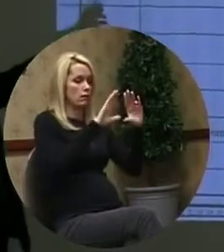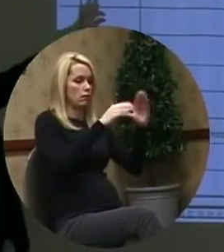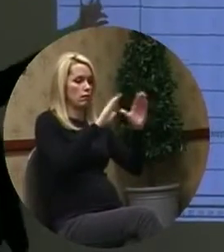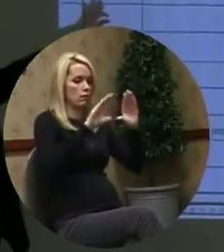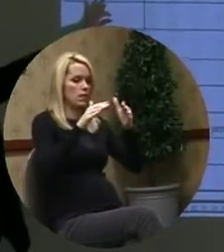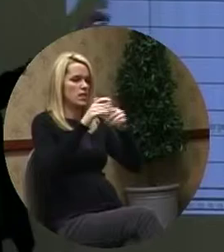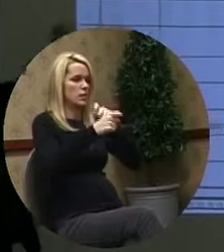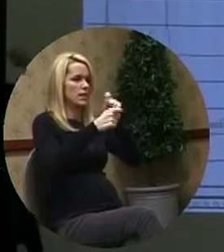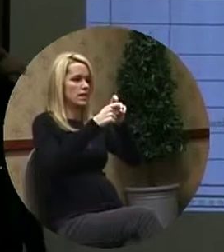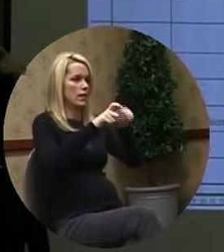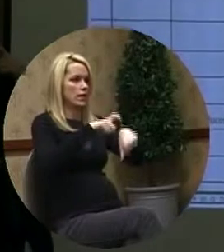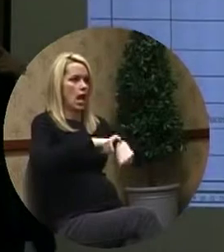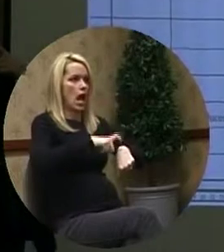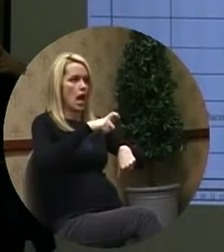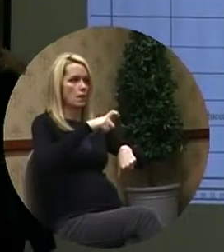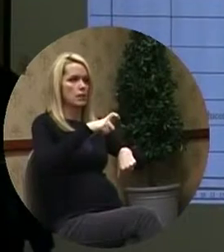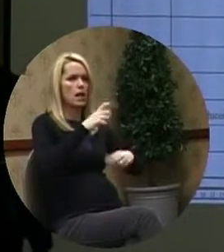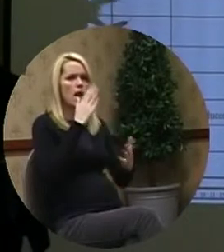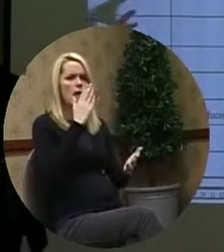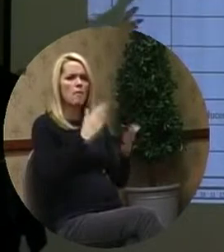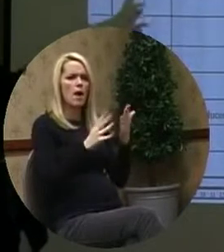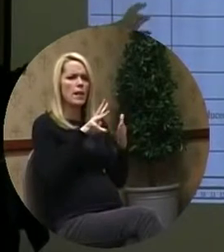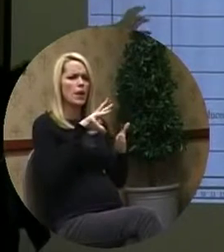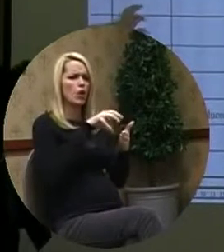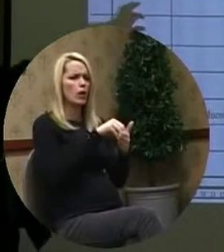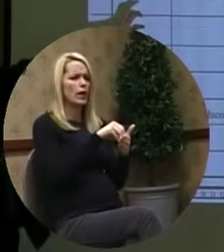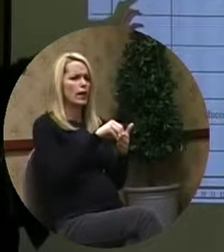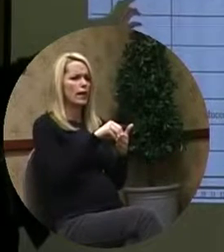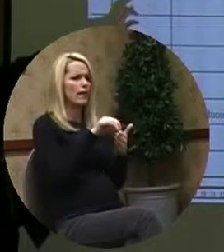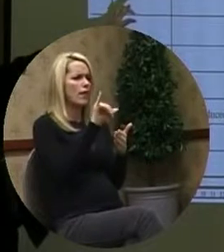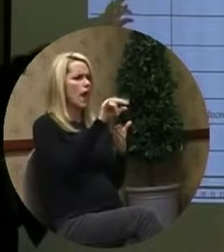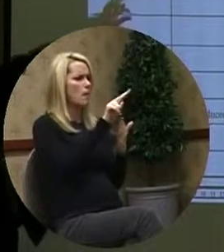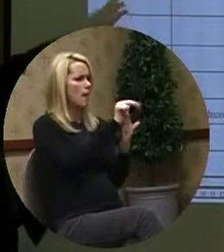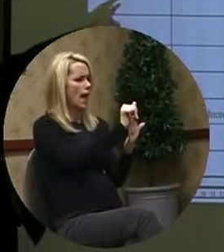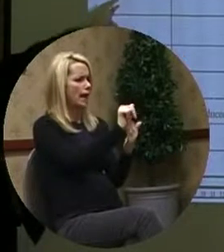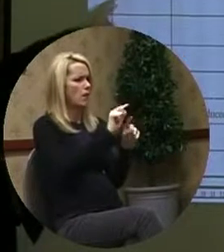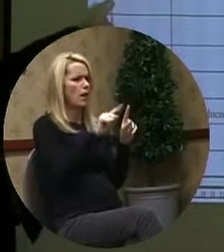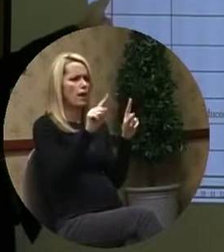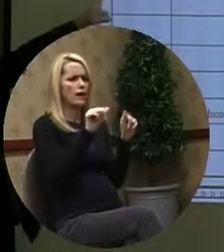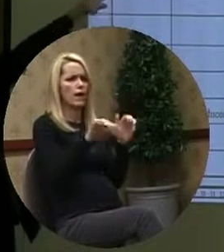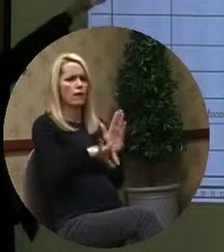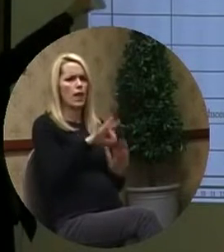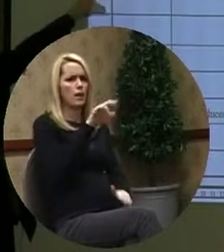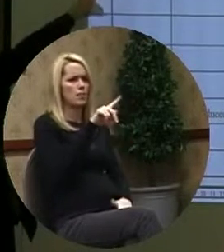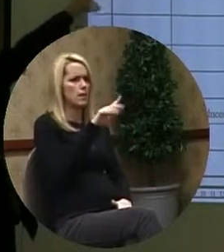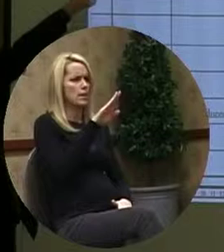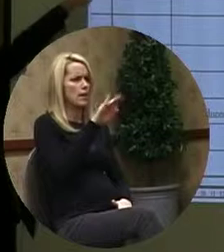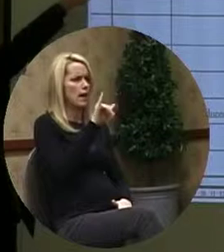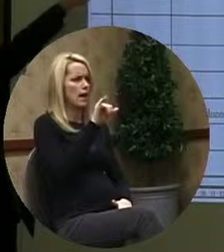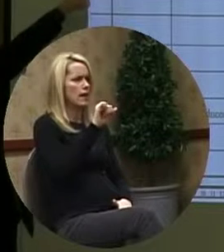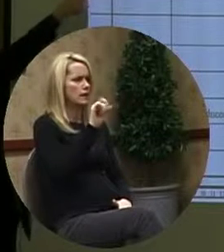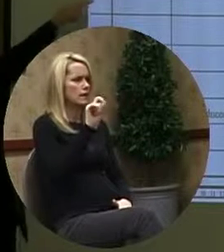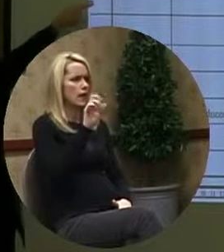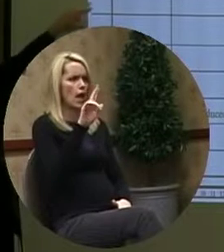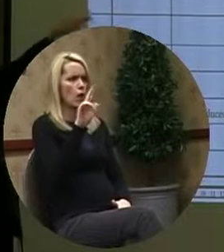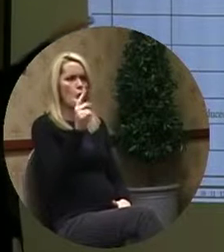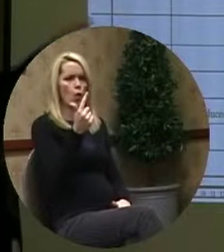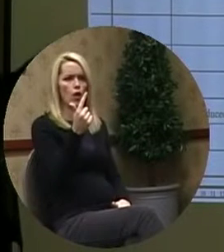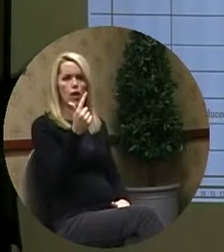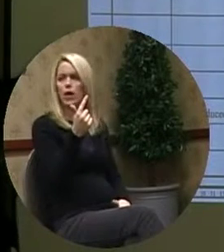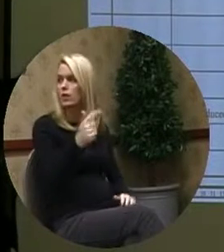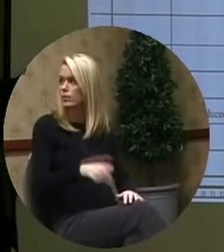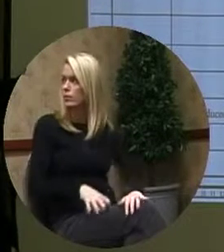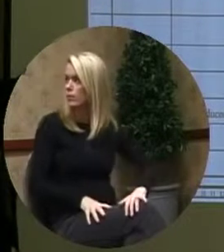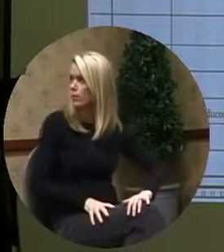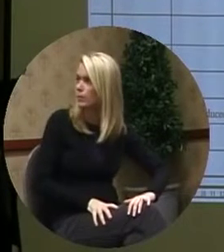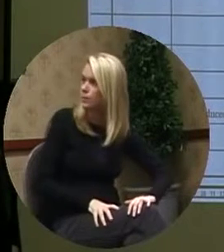this off of, it actually may be part of the facts packet, but you can get it off pbis.org, is this has the same thing. The time that you've